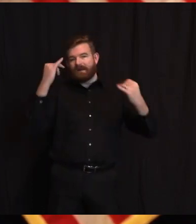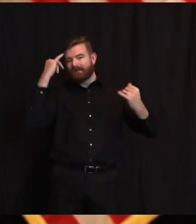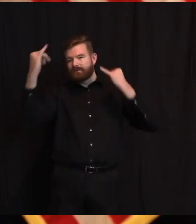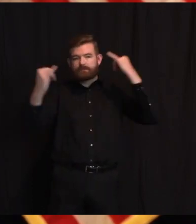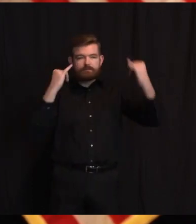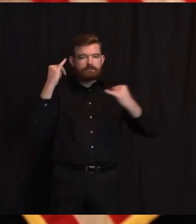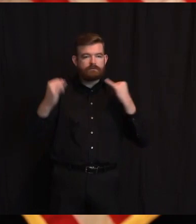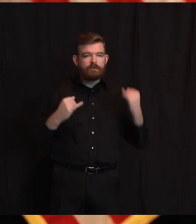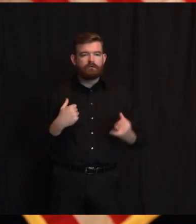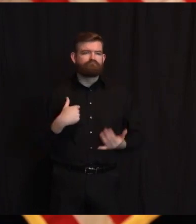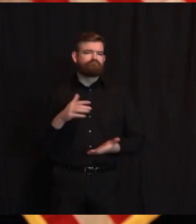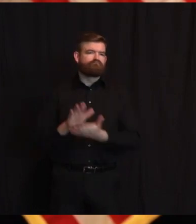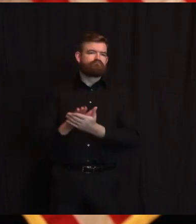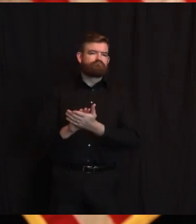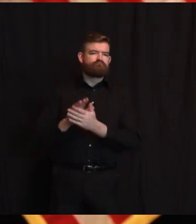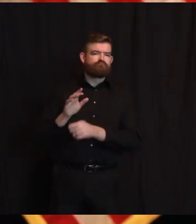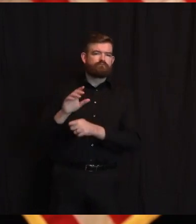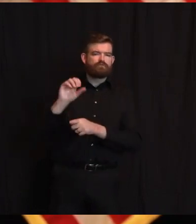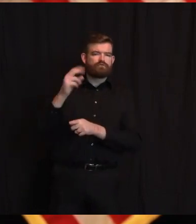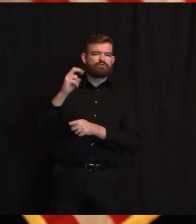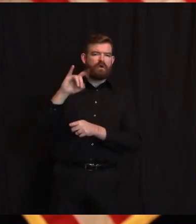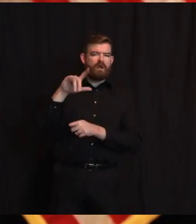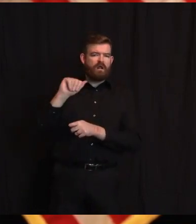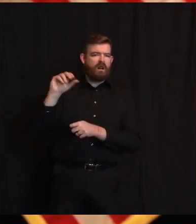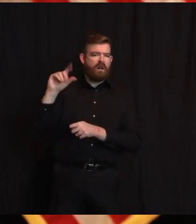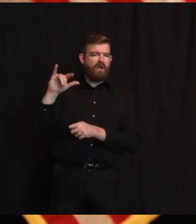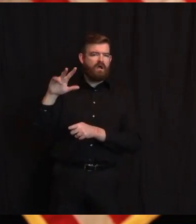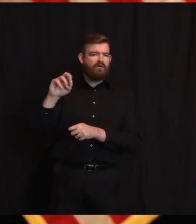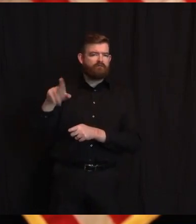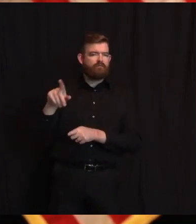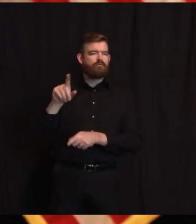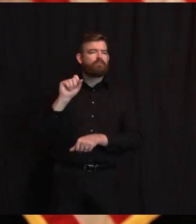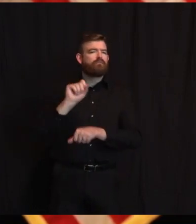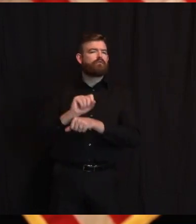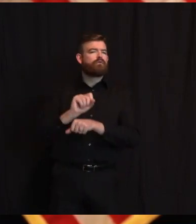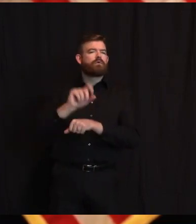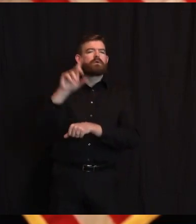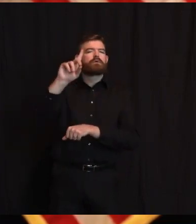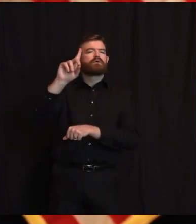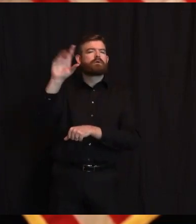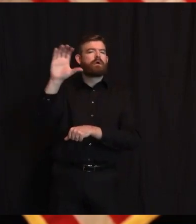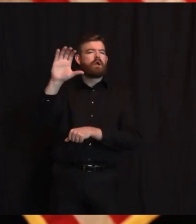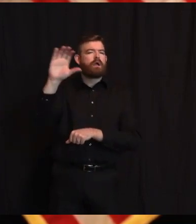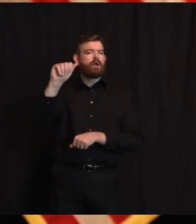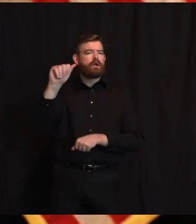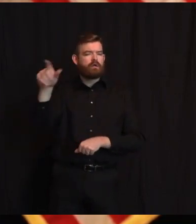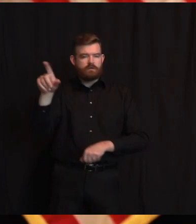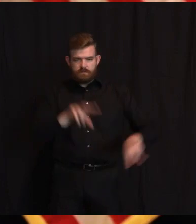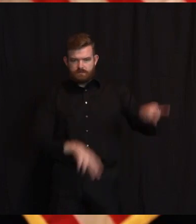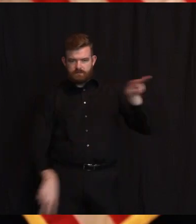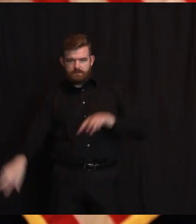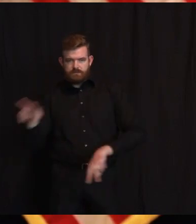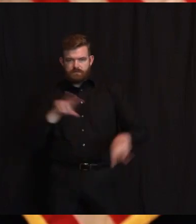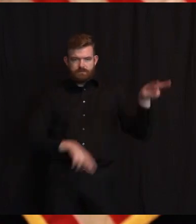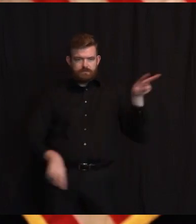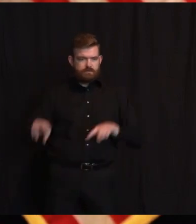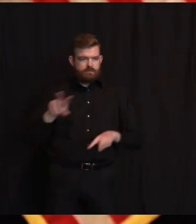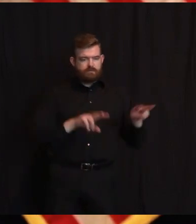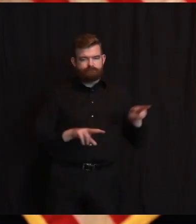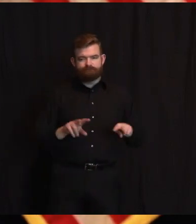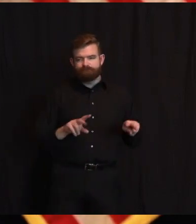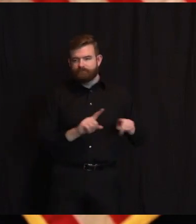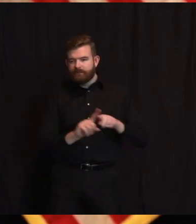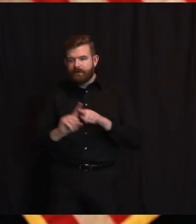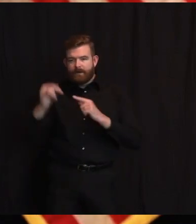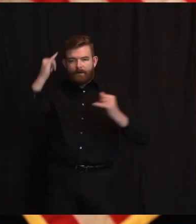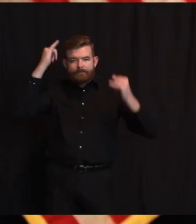at the Department of Community Affairs, and obviously she's extraordinary, as are they, working through a whole range of steps. We have said you can't